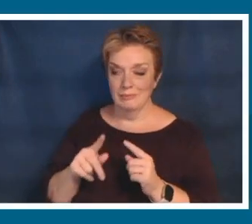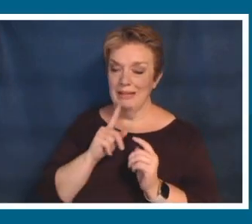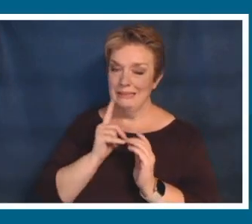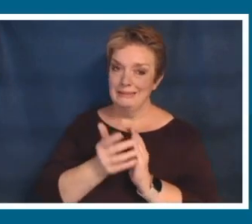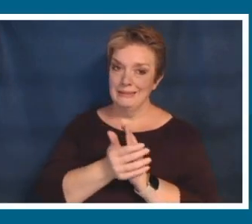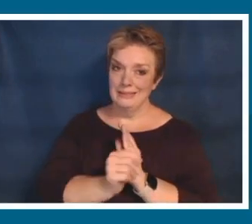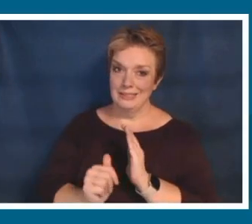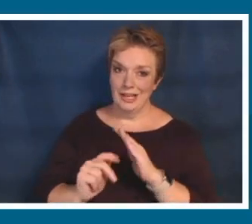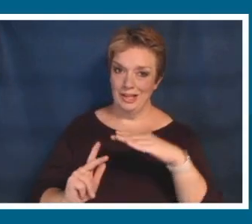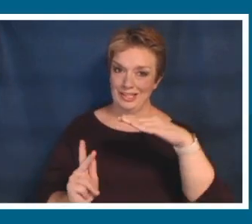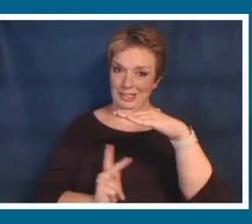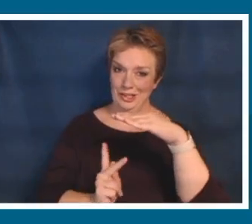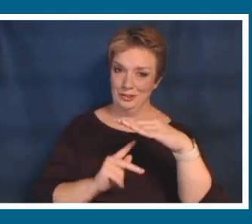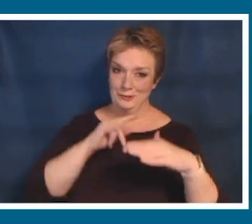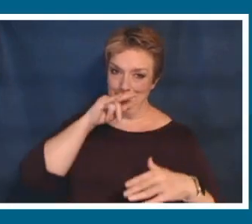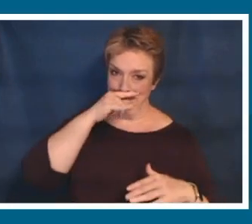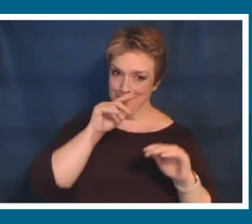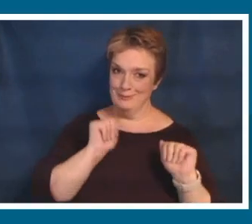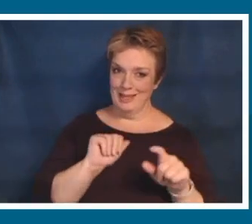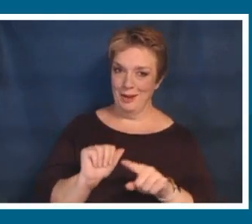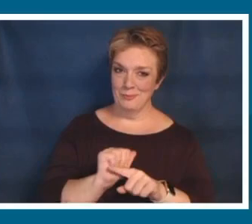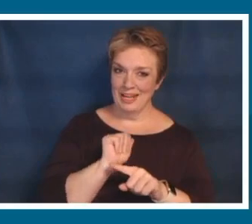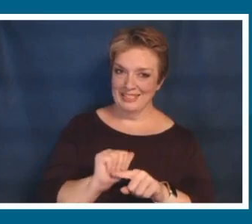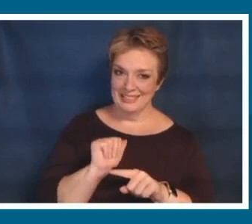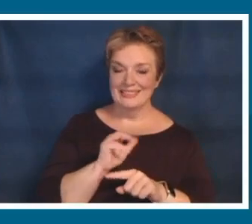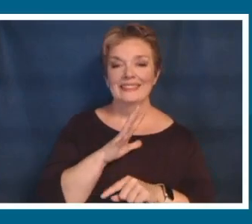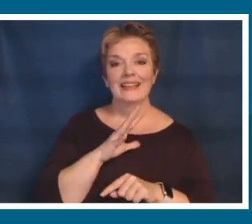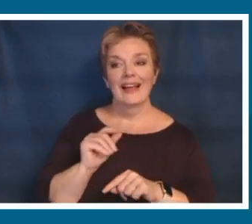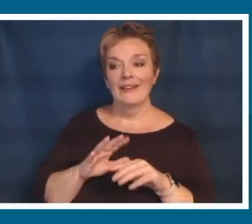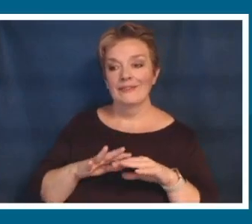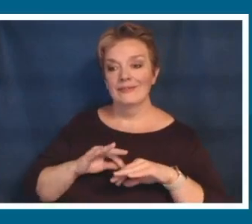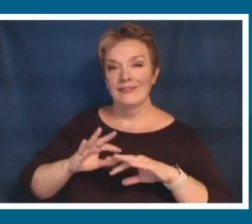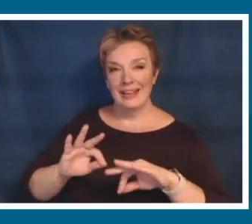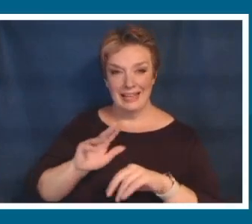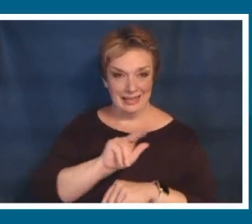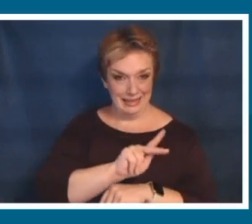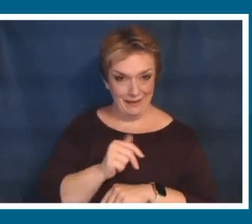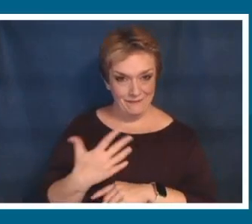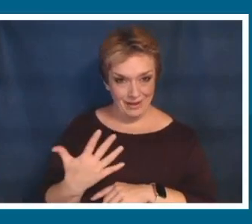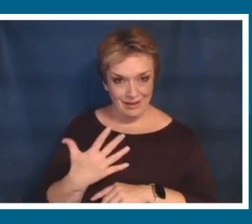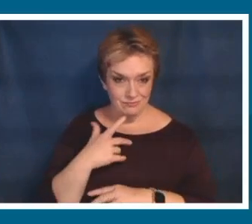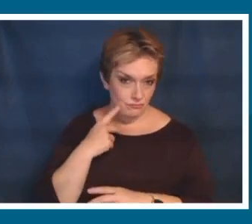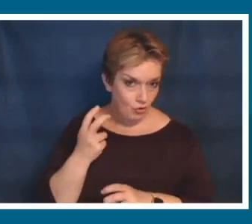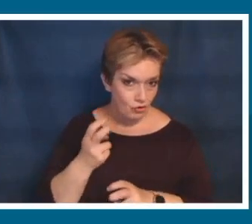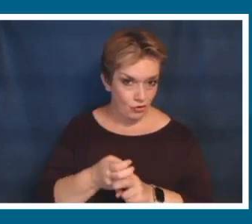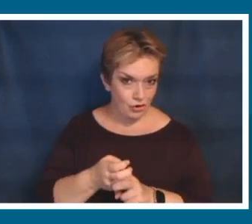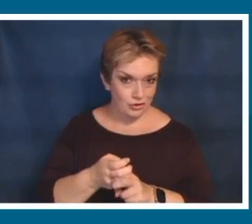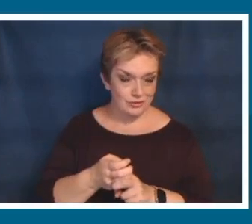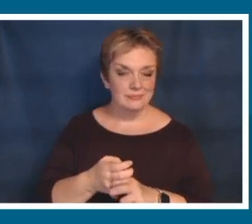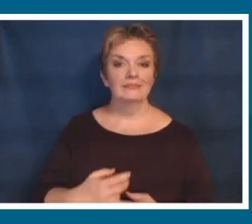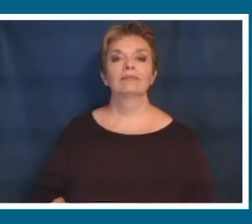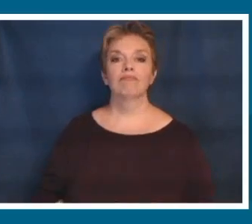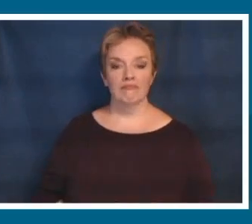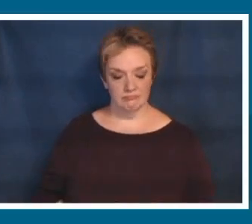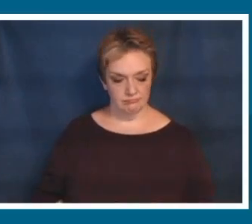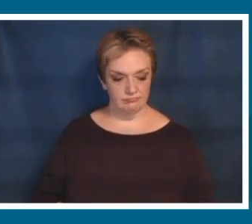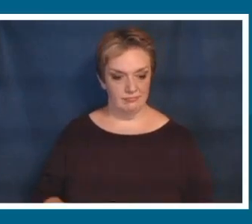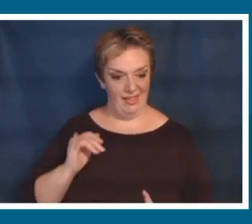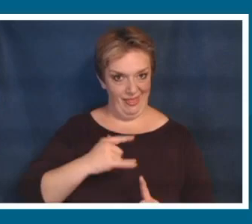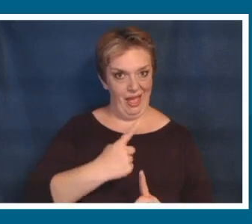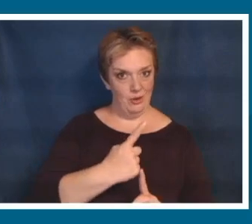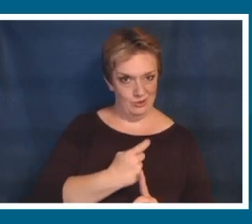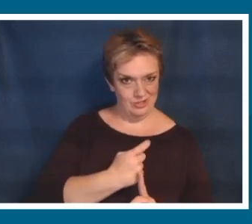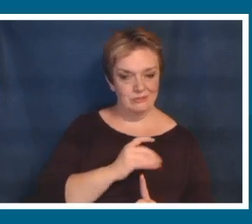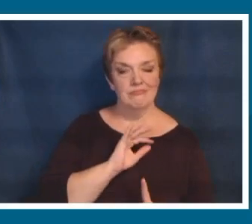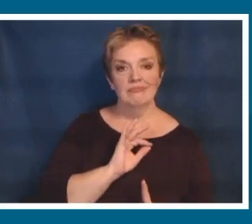and finding materials in K-5 is hard. Okay, so panelists, and maybe I'll start with Bridget,